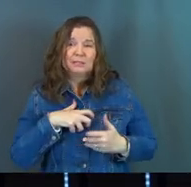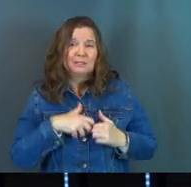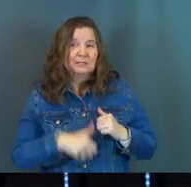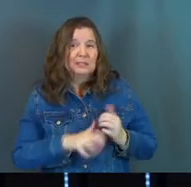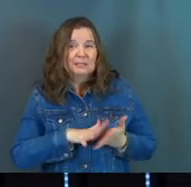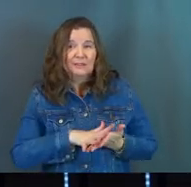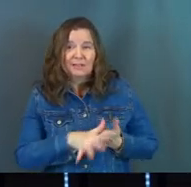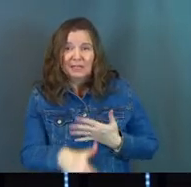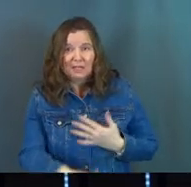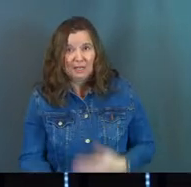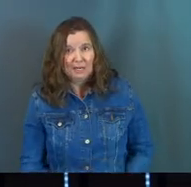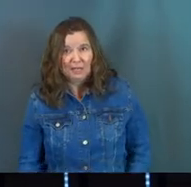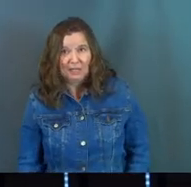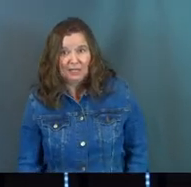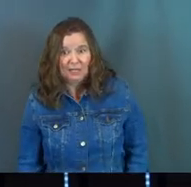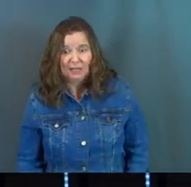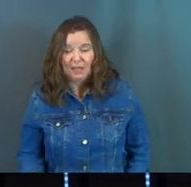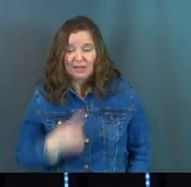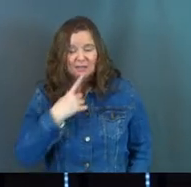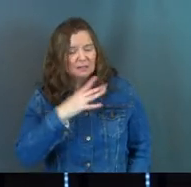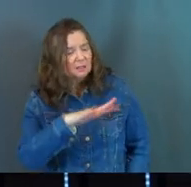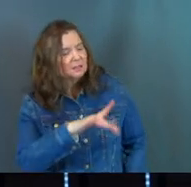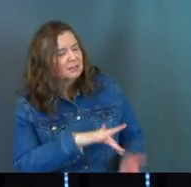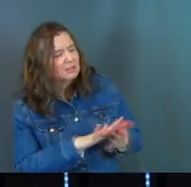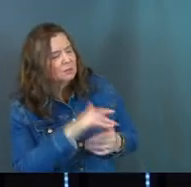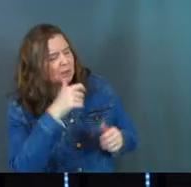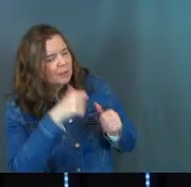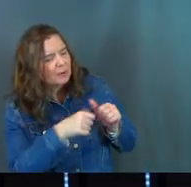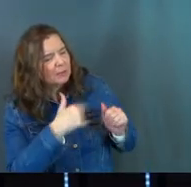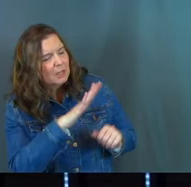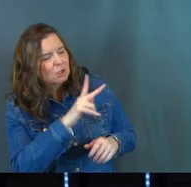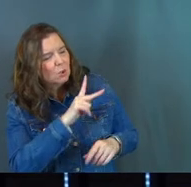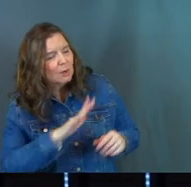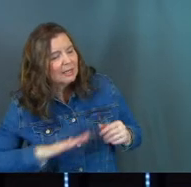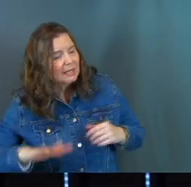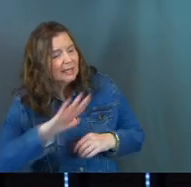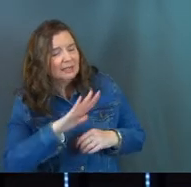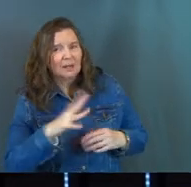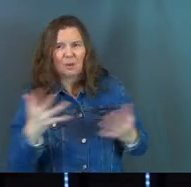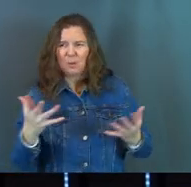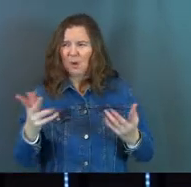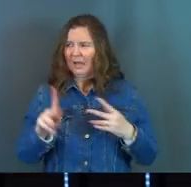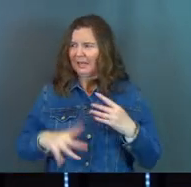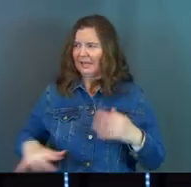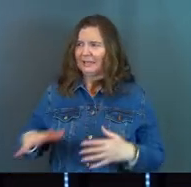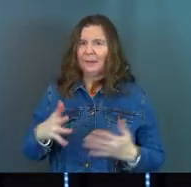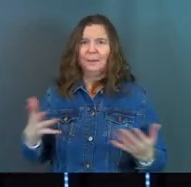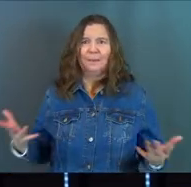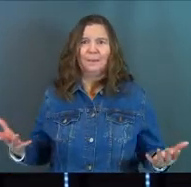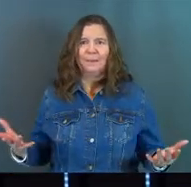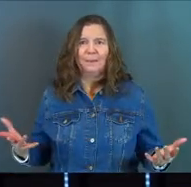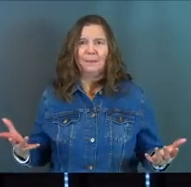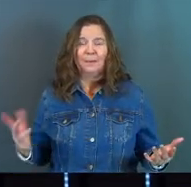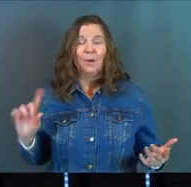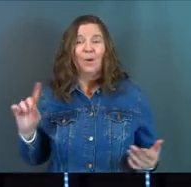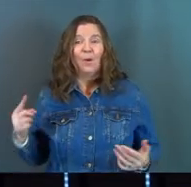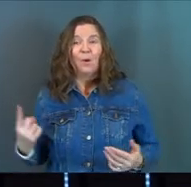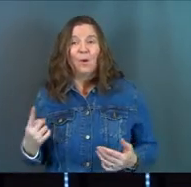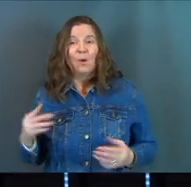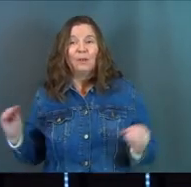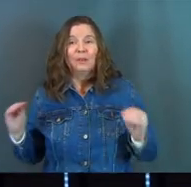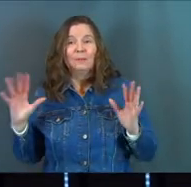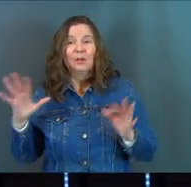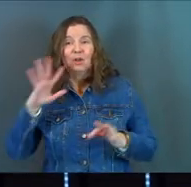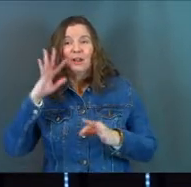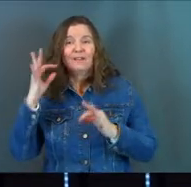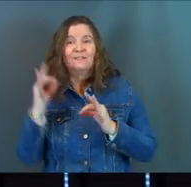defeated. And he says, "Jesus, remember me in your kingdom." What kingdom? Only the